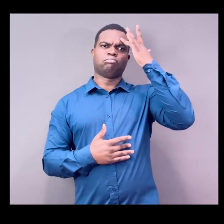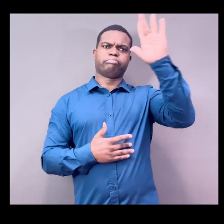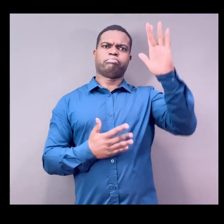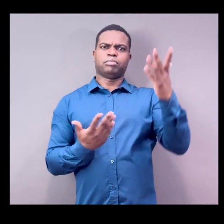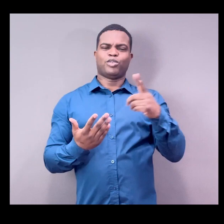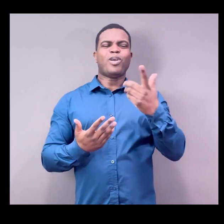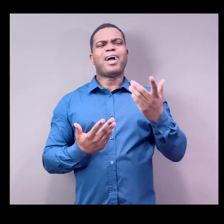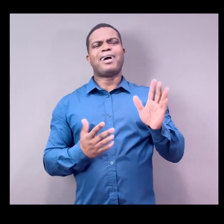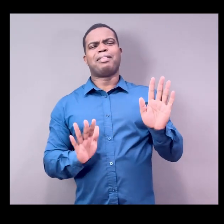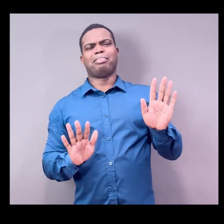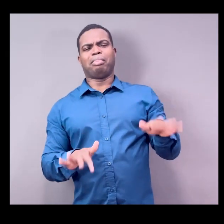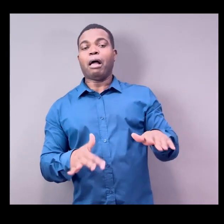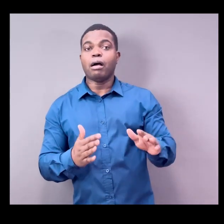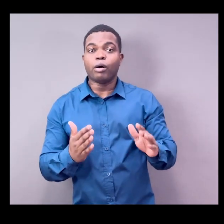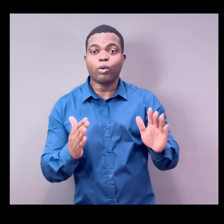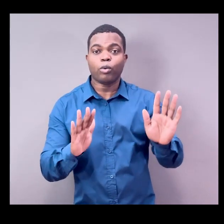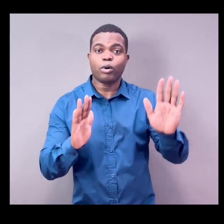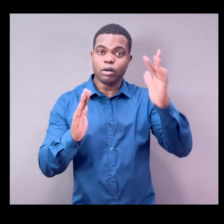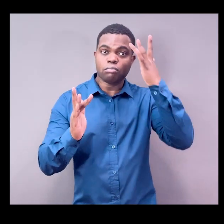underrate people's